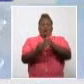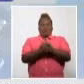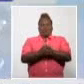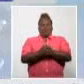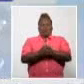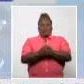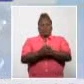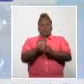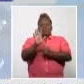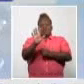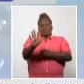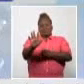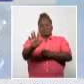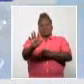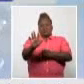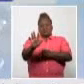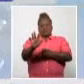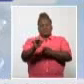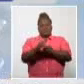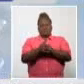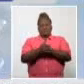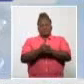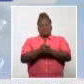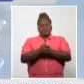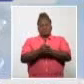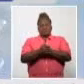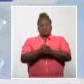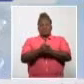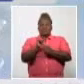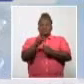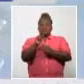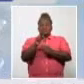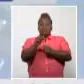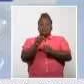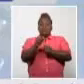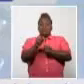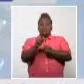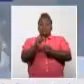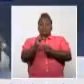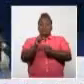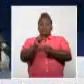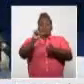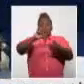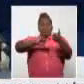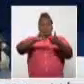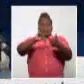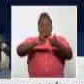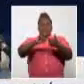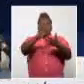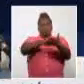This has been the behavior of the provinces that has been maintained, and the incidence rates